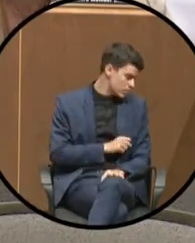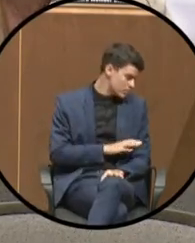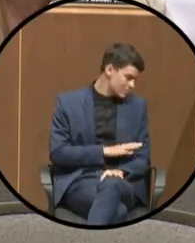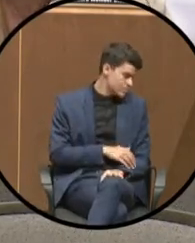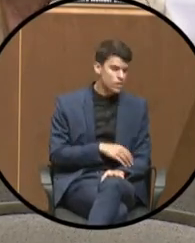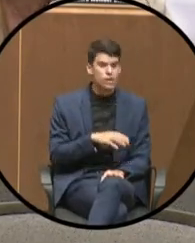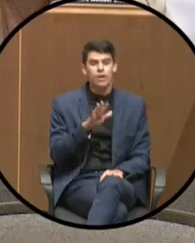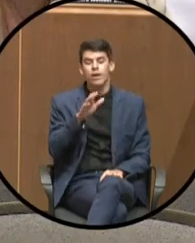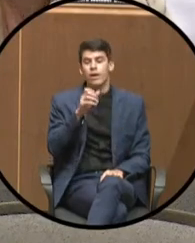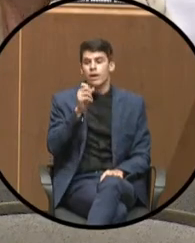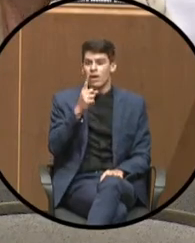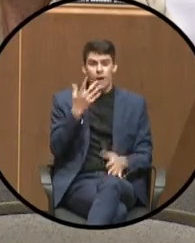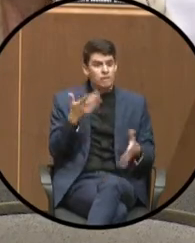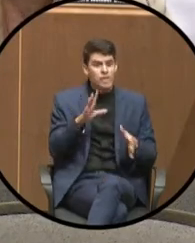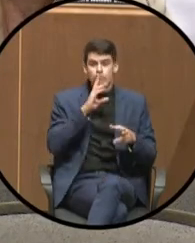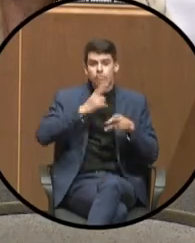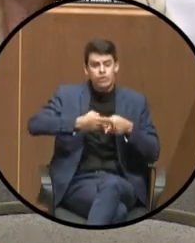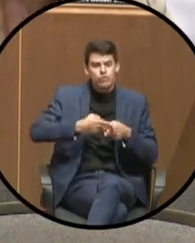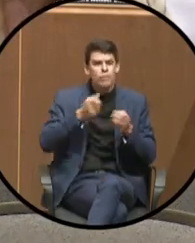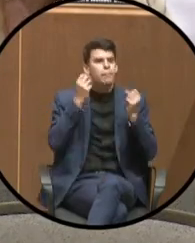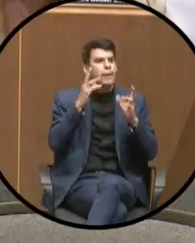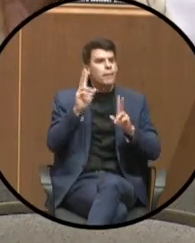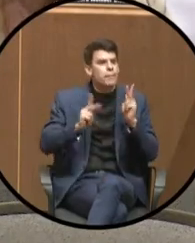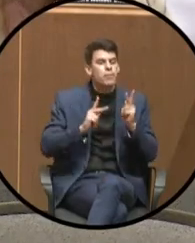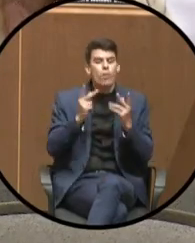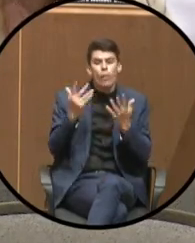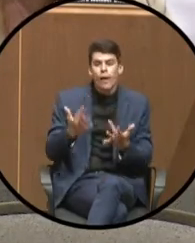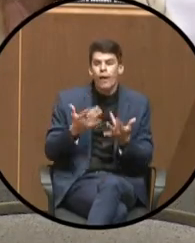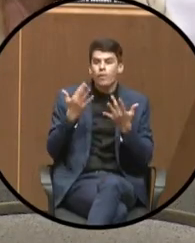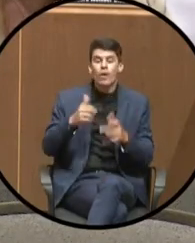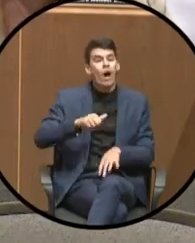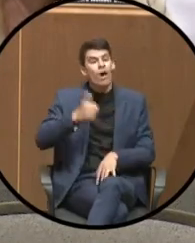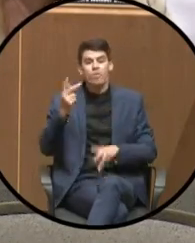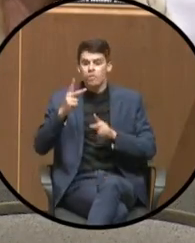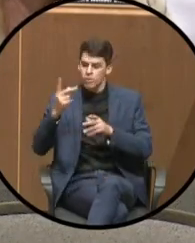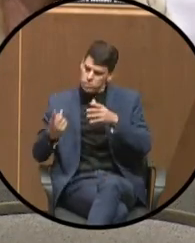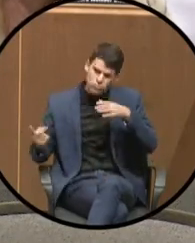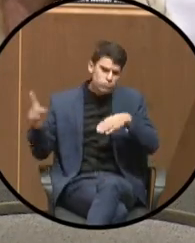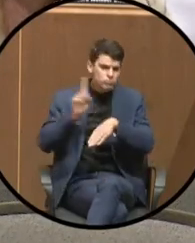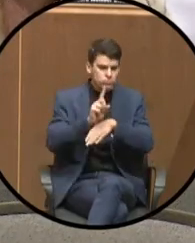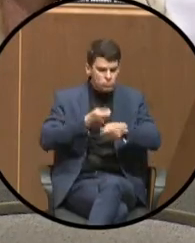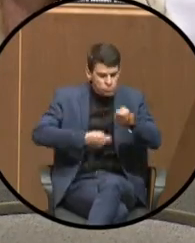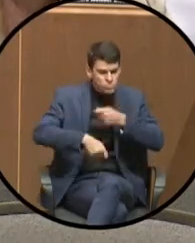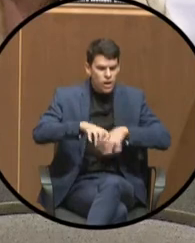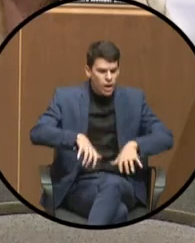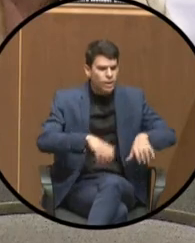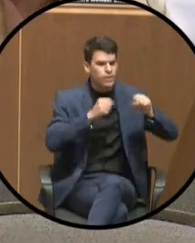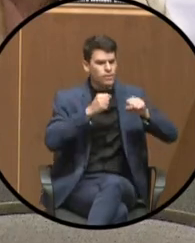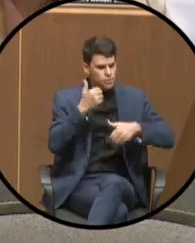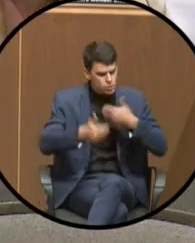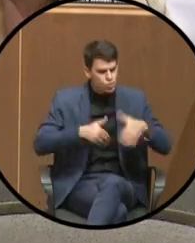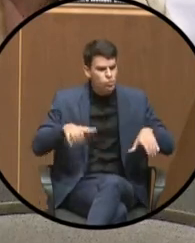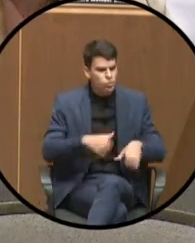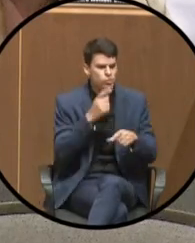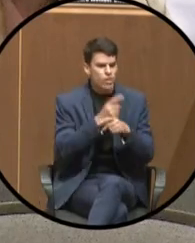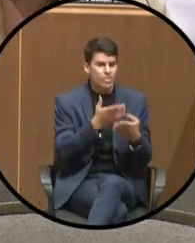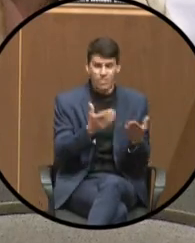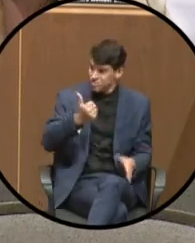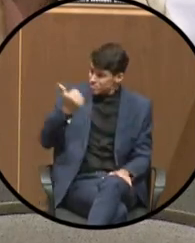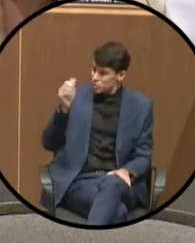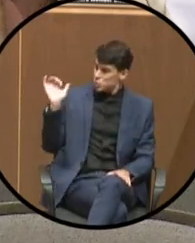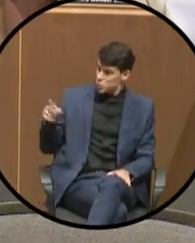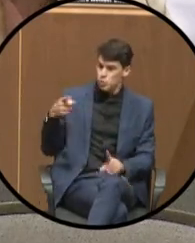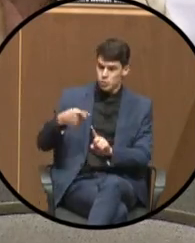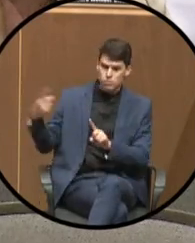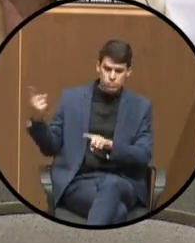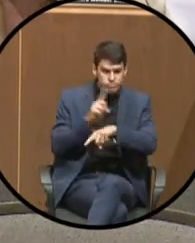as I said in the last public session, many are waiting for somebody else to step up and do the right thing. You are who that is in this case. Return to treating us